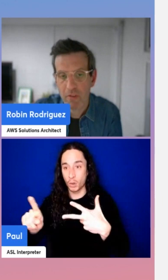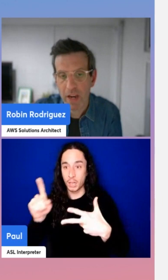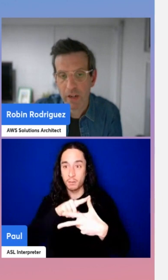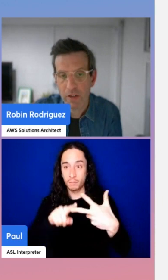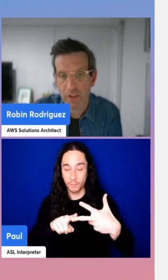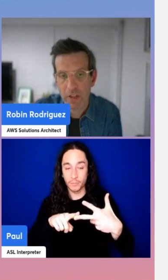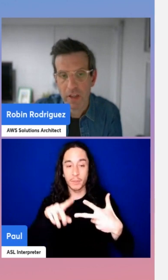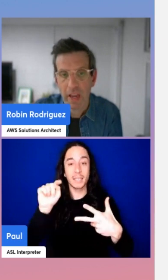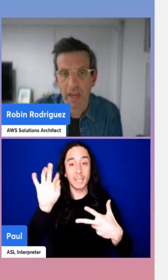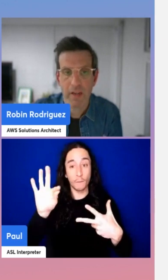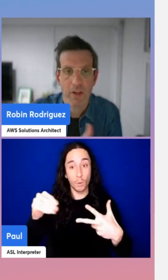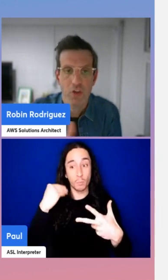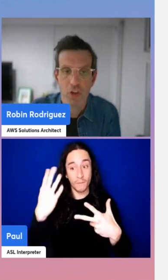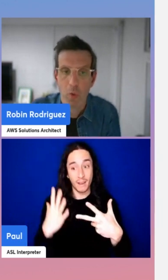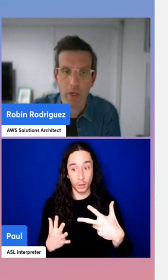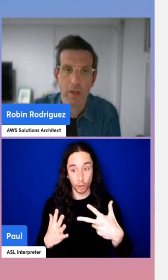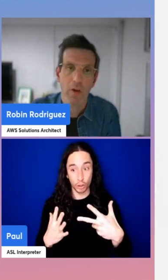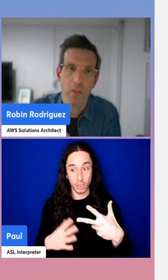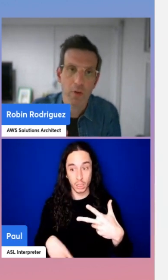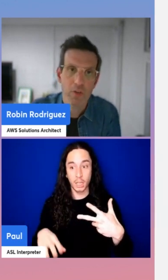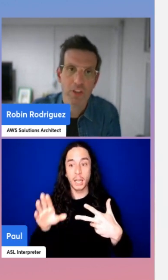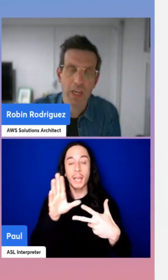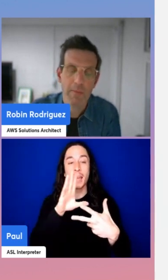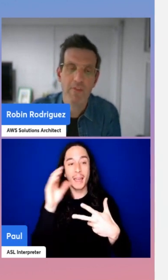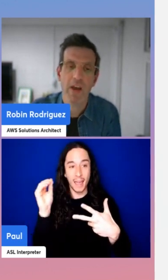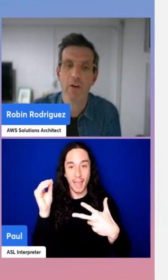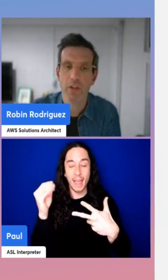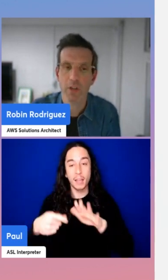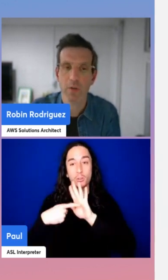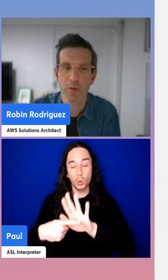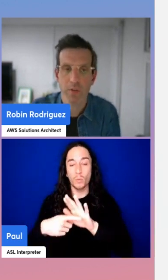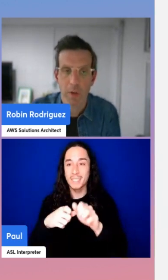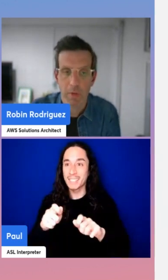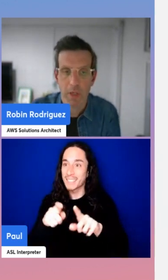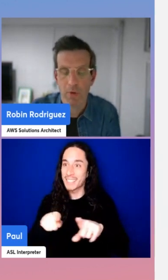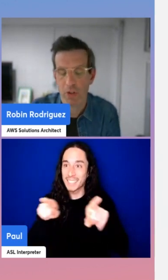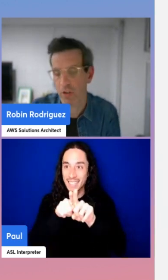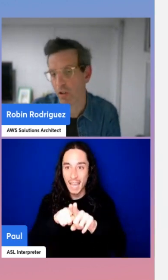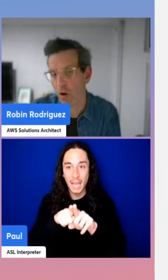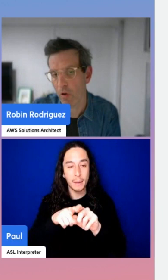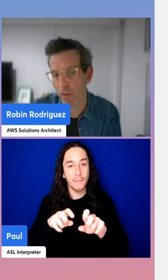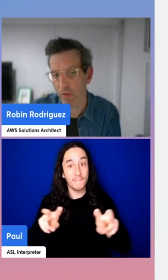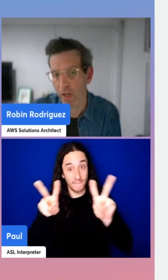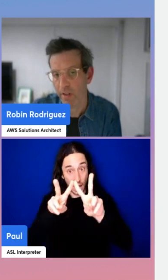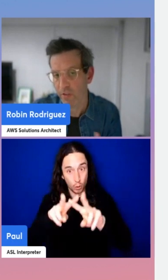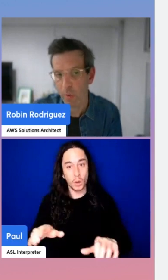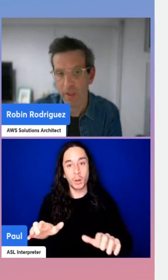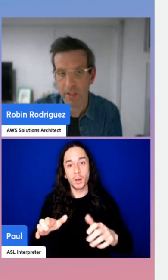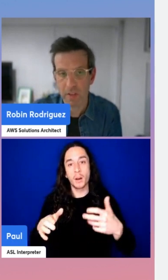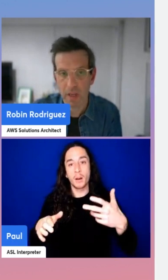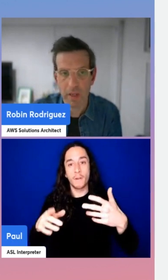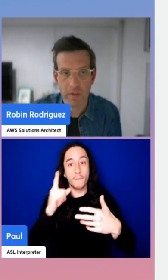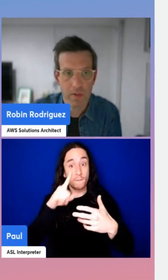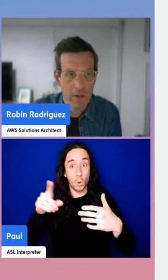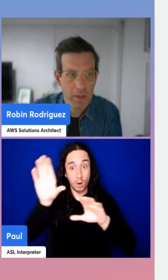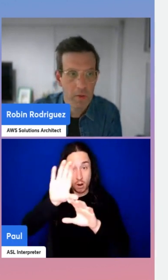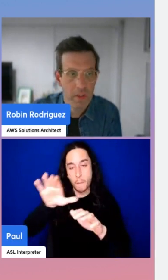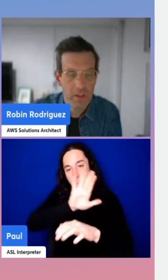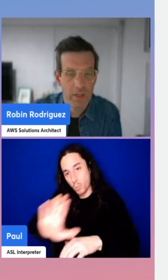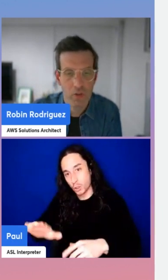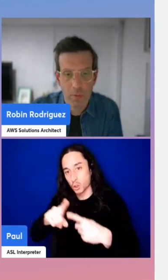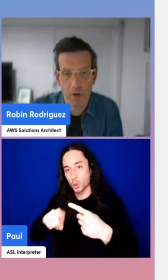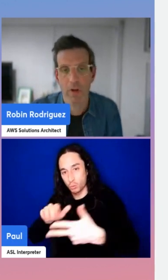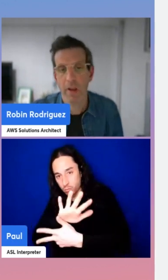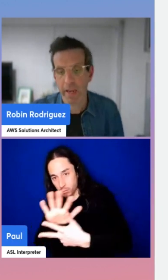Terraform providers and showing those same values being pushed to all three. So in this case,